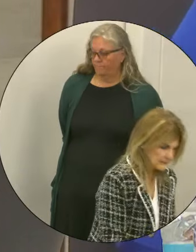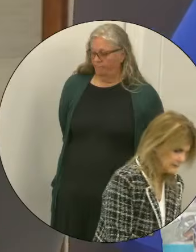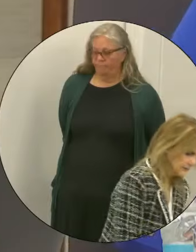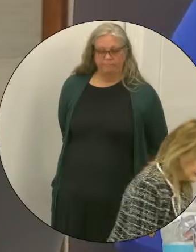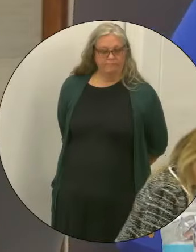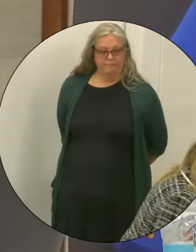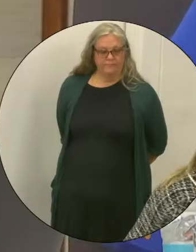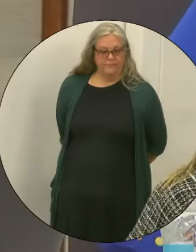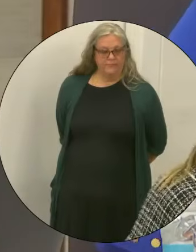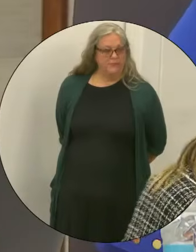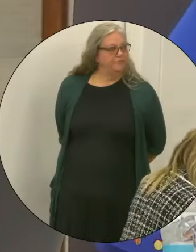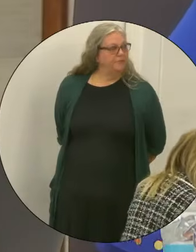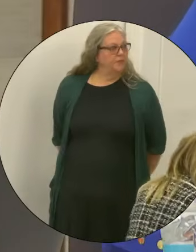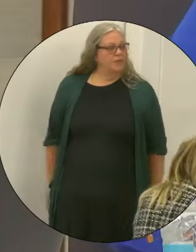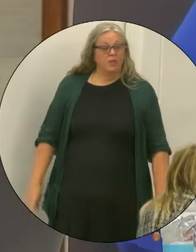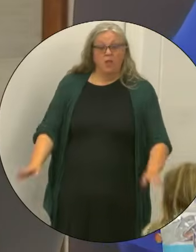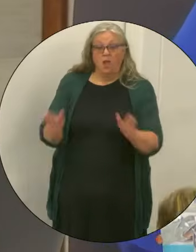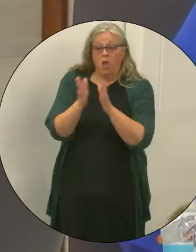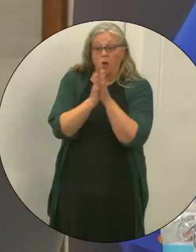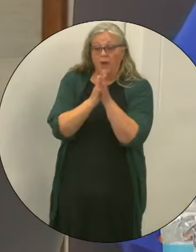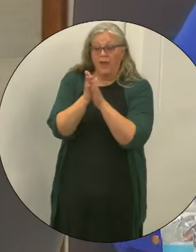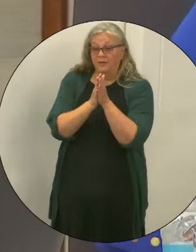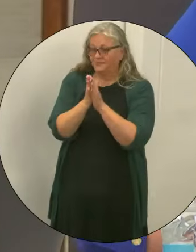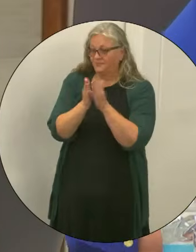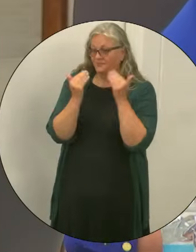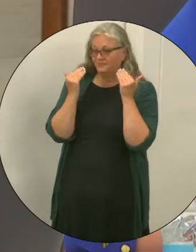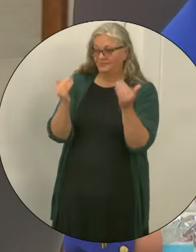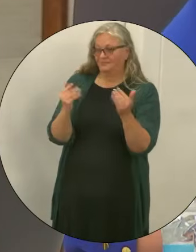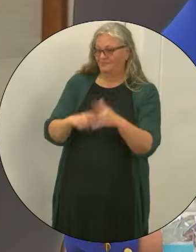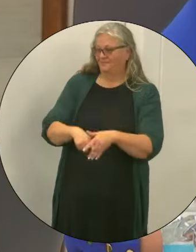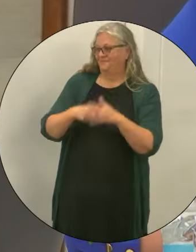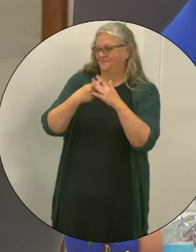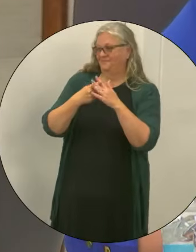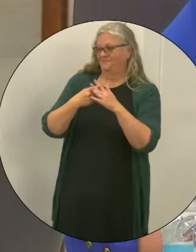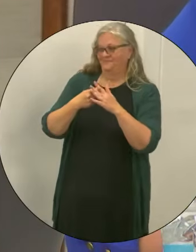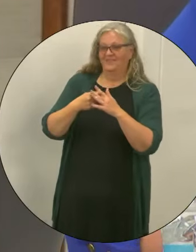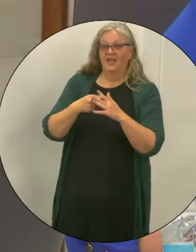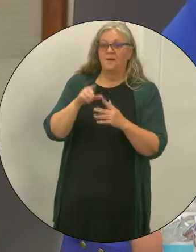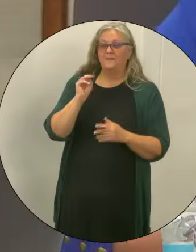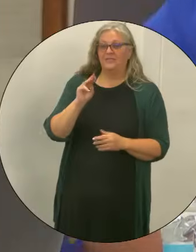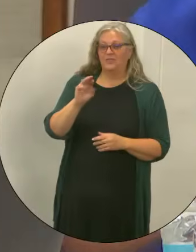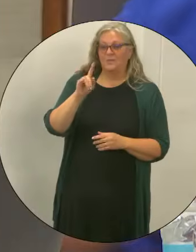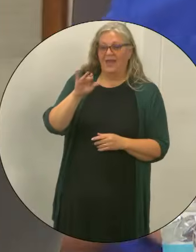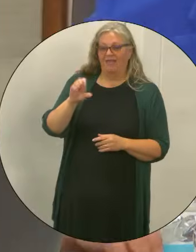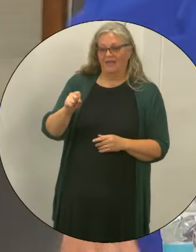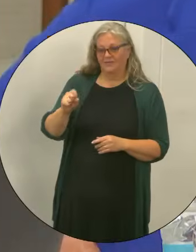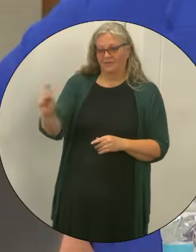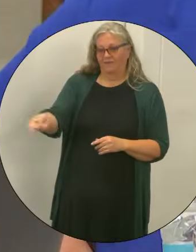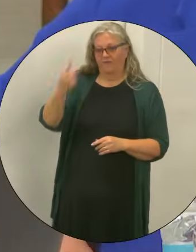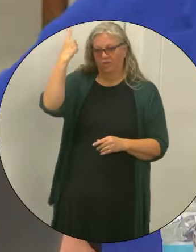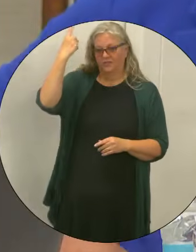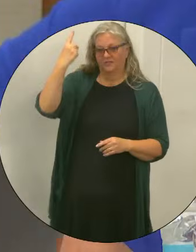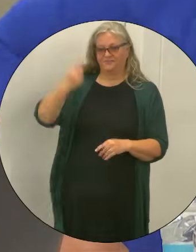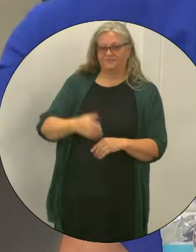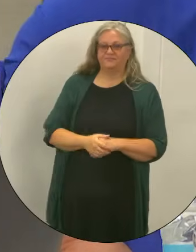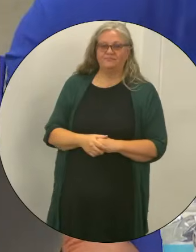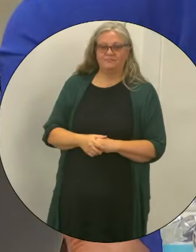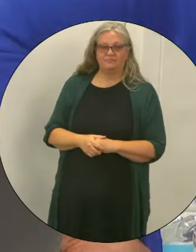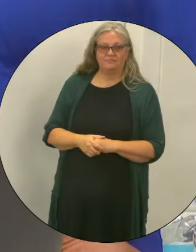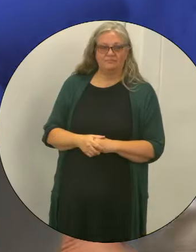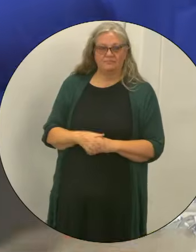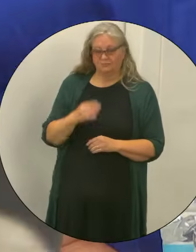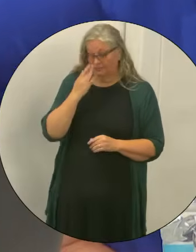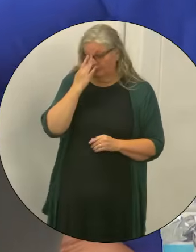Thank you. Okay, let's get started. Mr. Bayless, you're up first. Please state your name for the